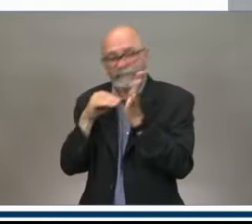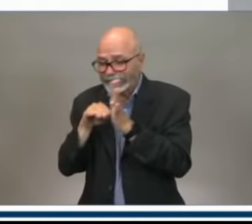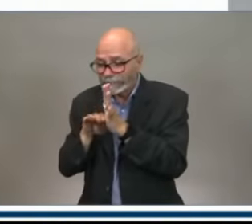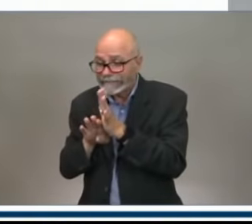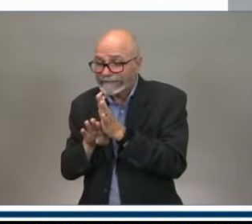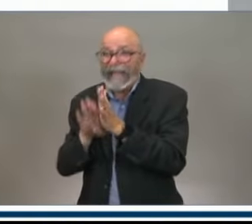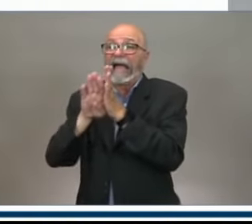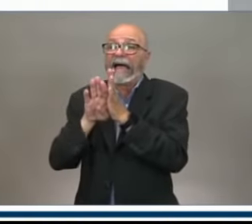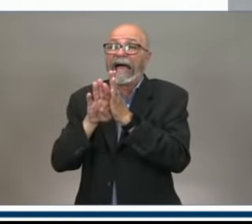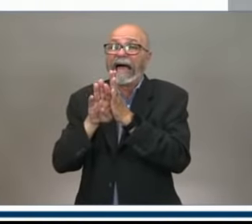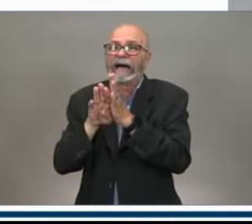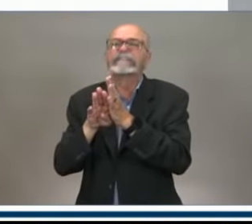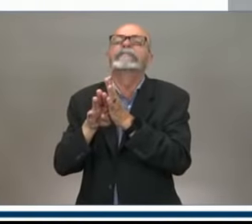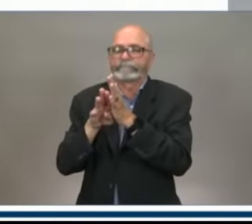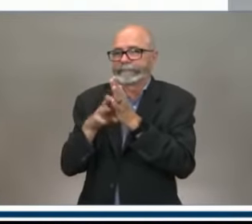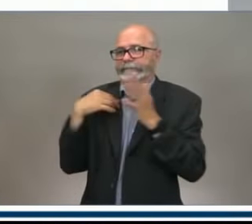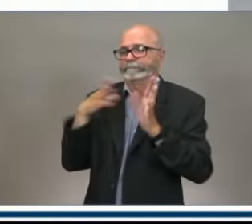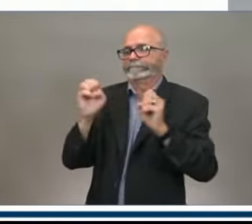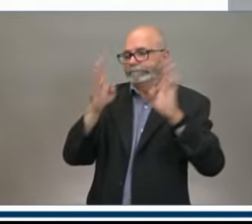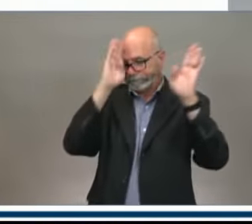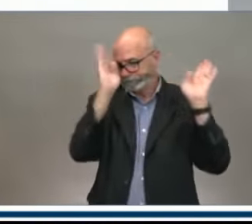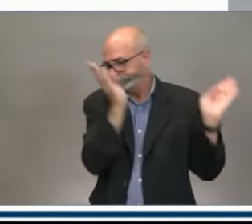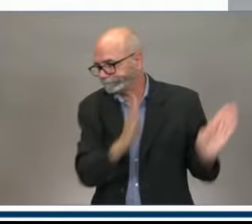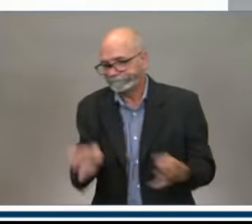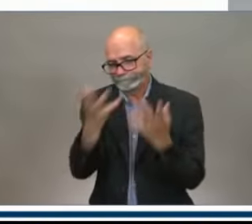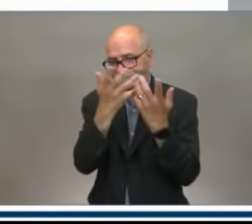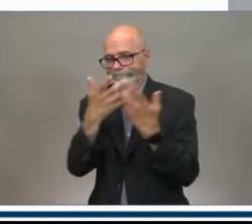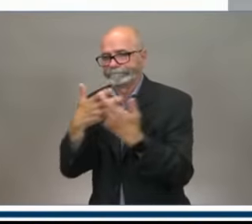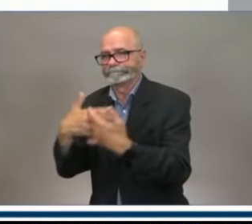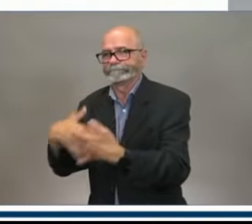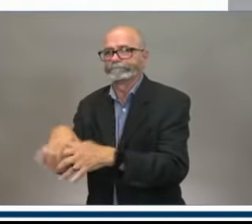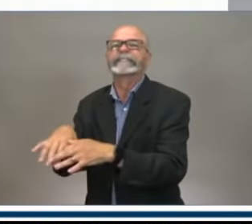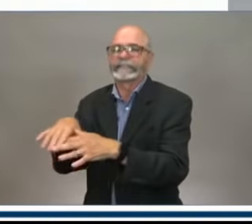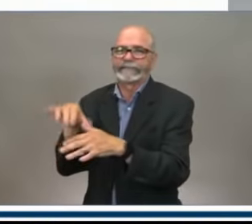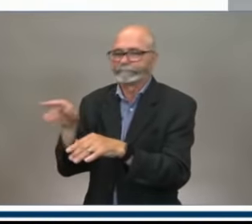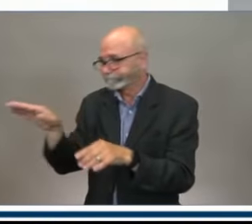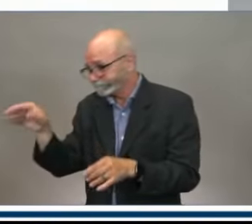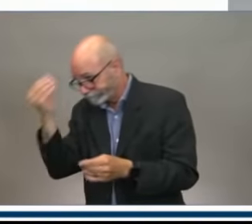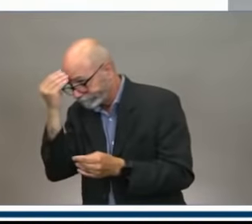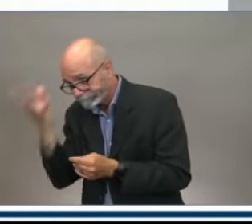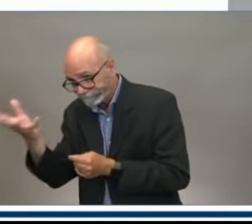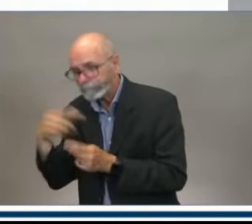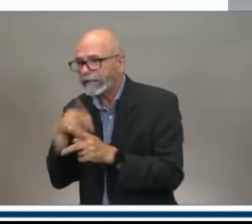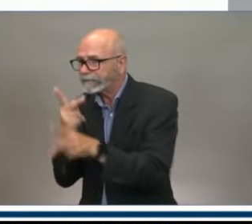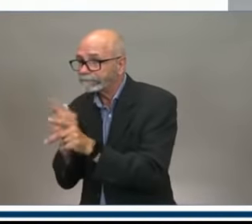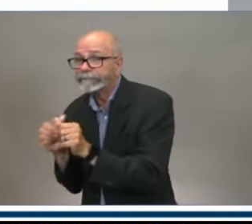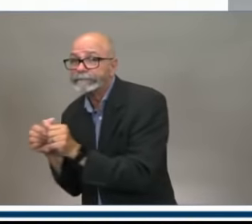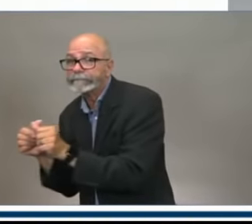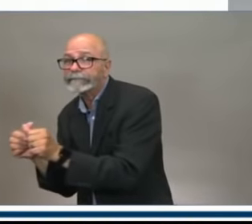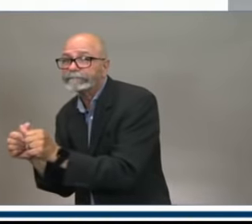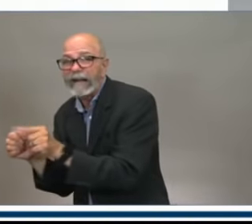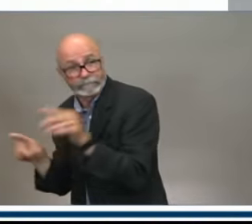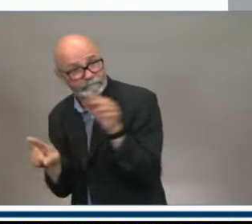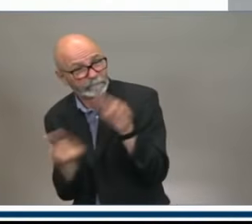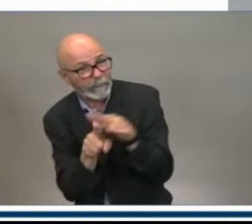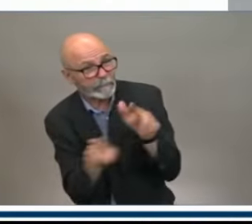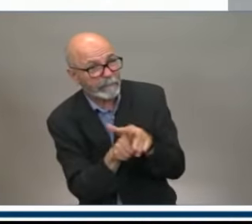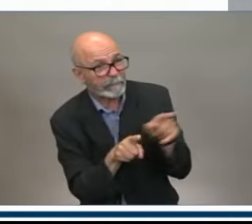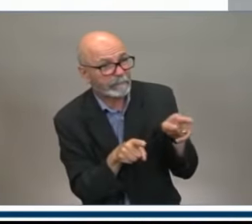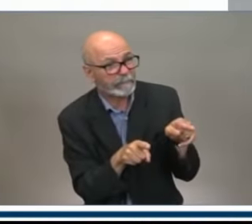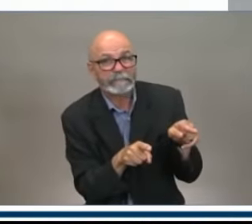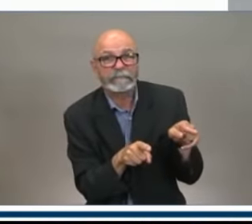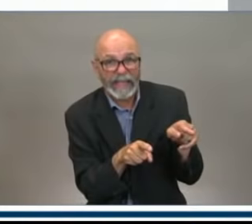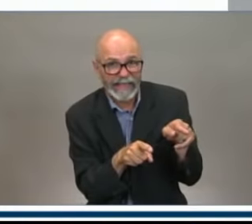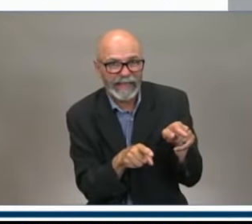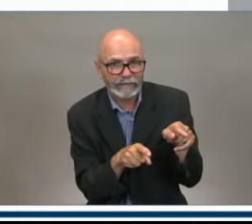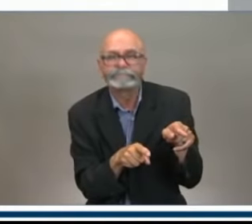surveillance in plan that we need to continue, that we can detect any increase early on, and then if necessary, we can take a much